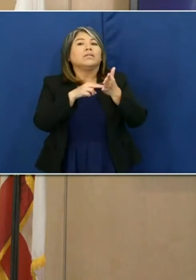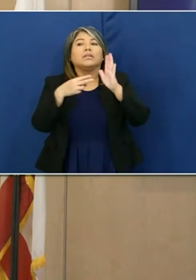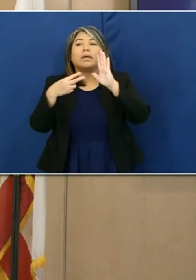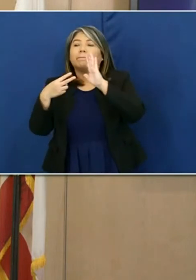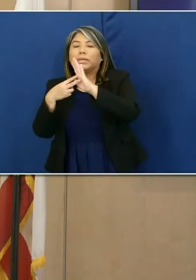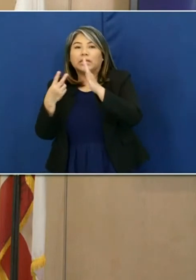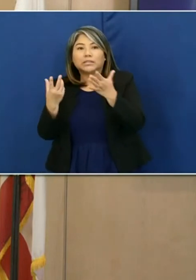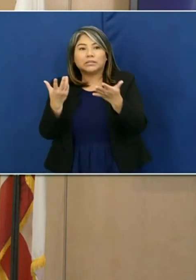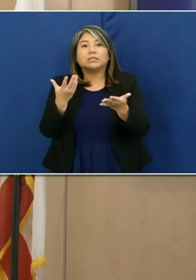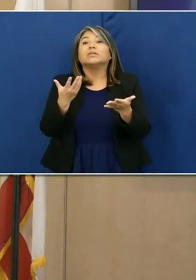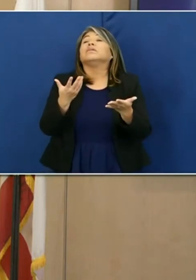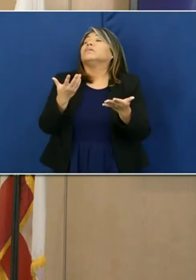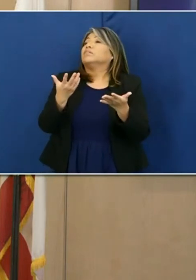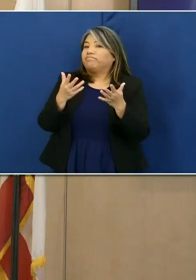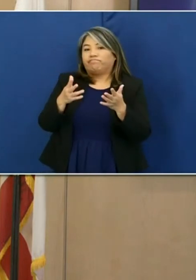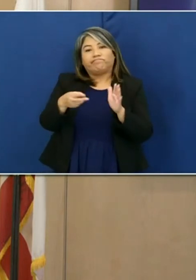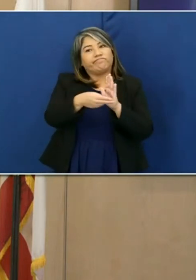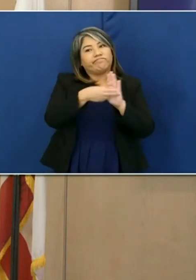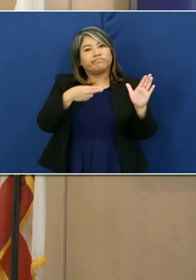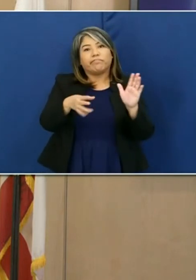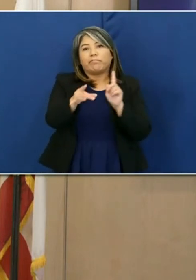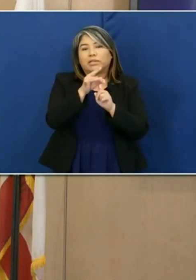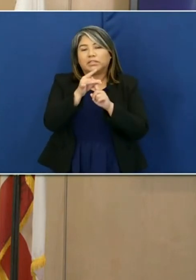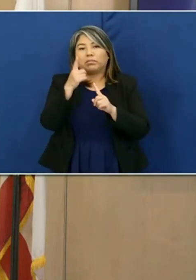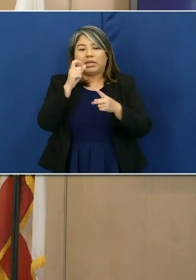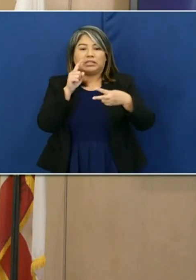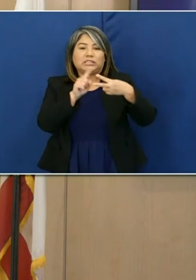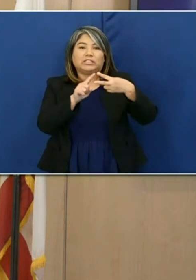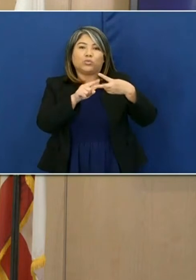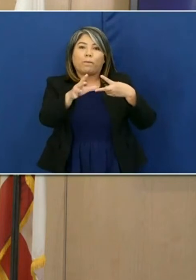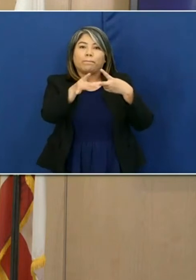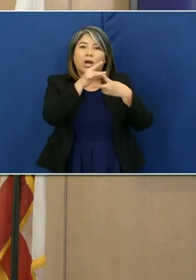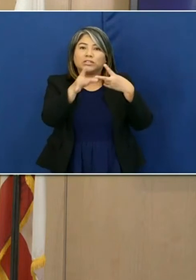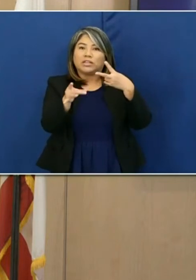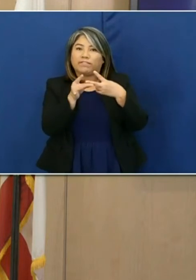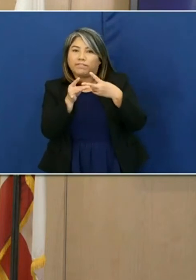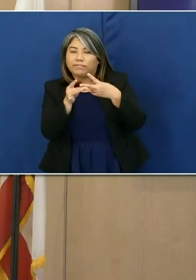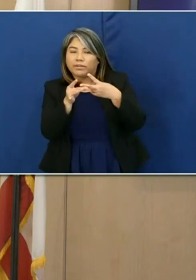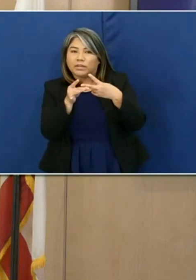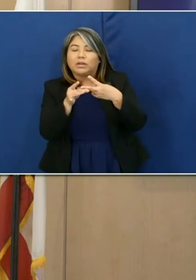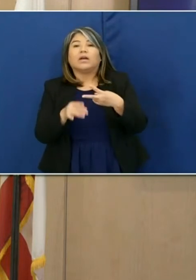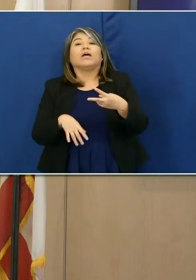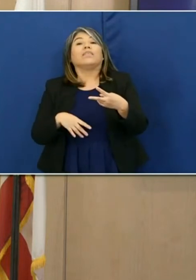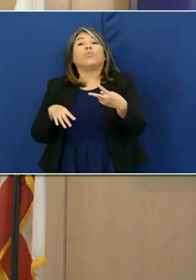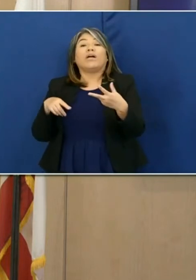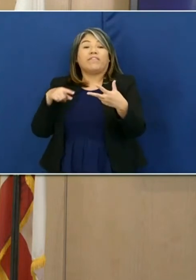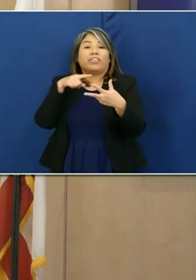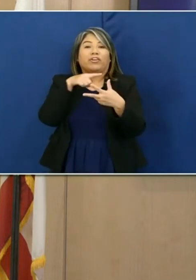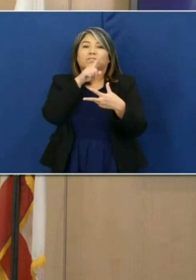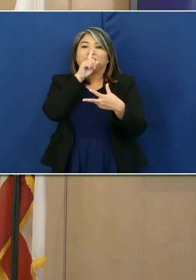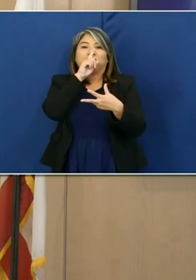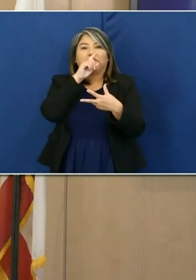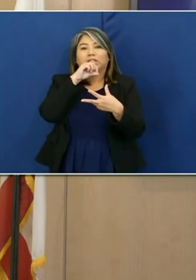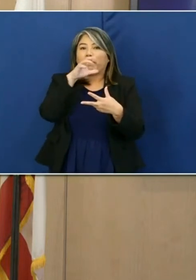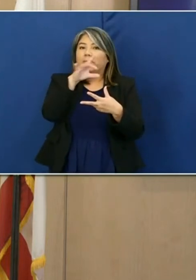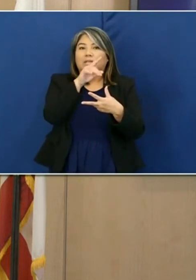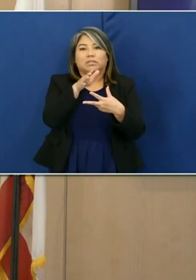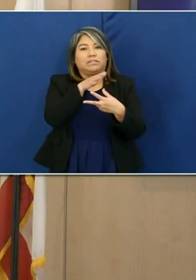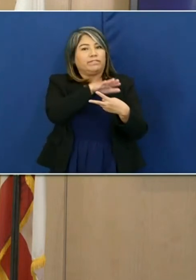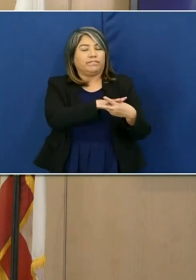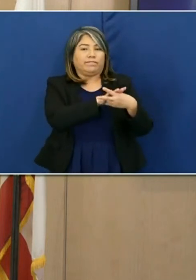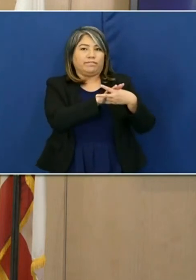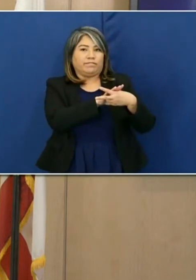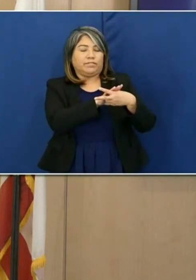as a positive sample because 2 of these targets come up positive. But then you have this 3rd target which does not come out positive and is